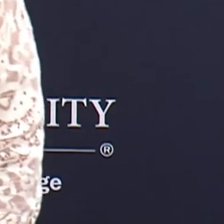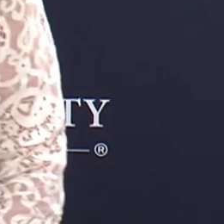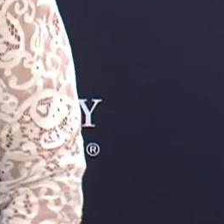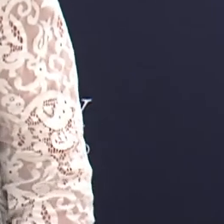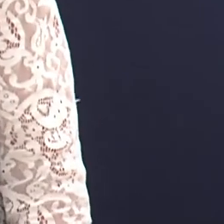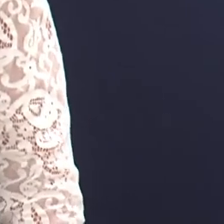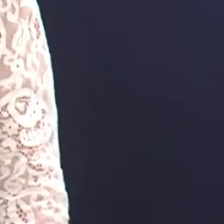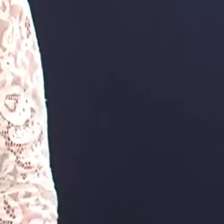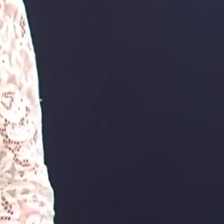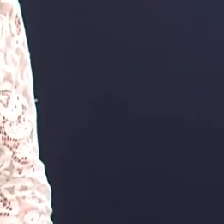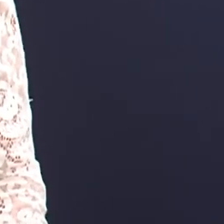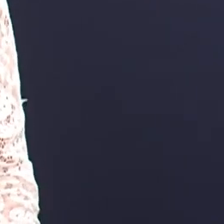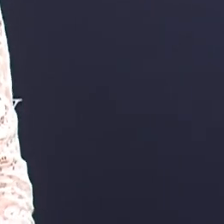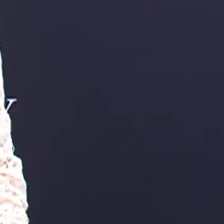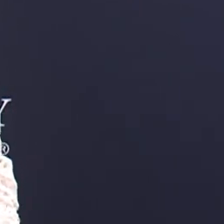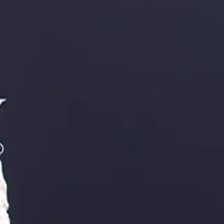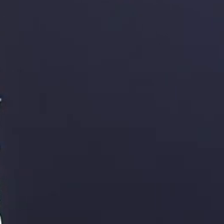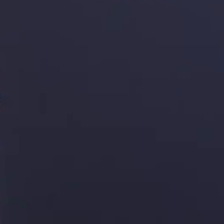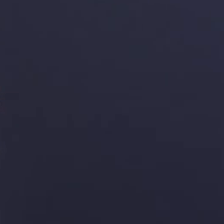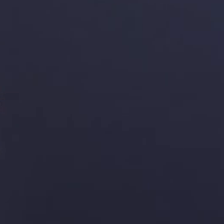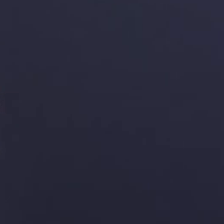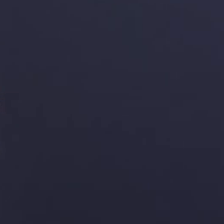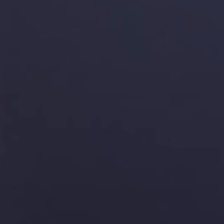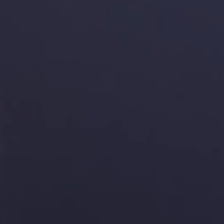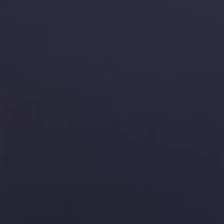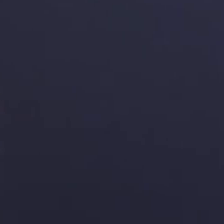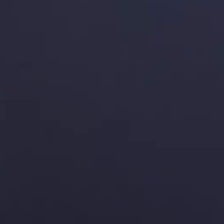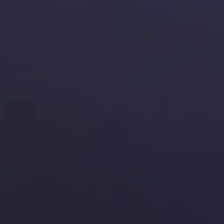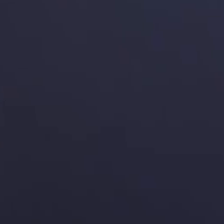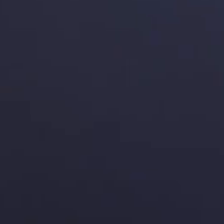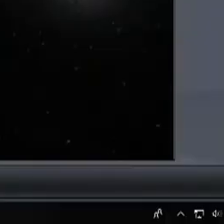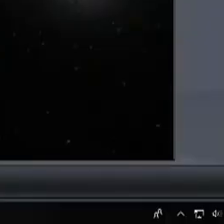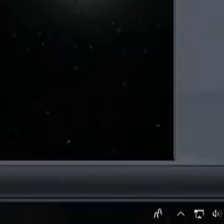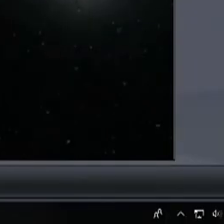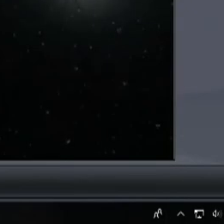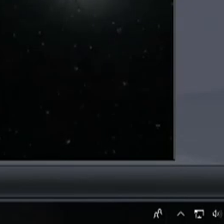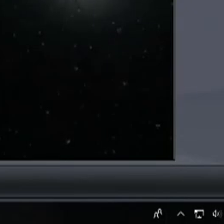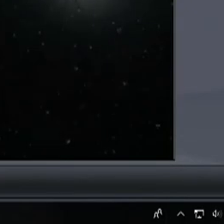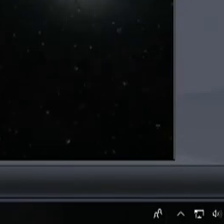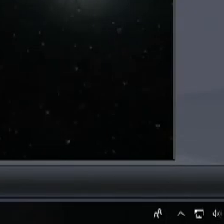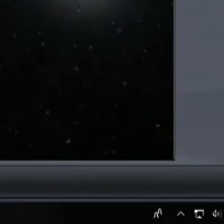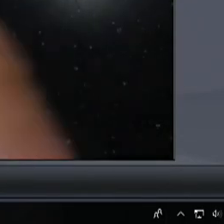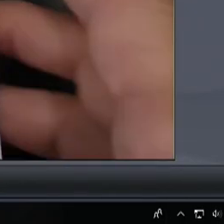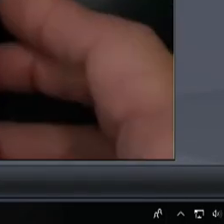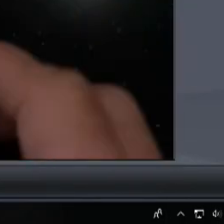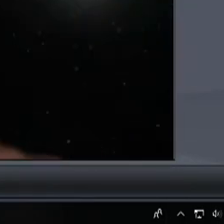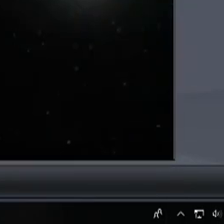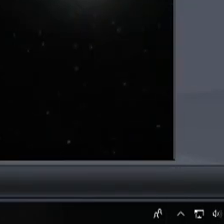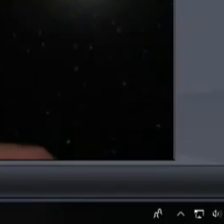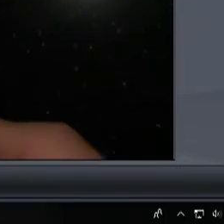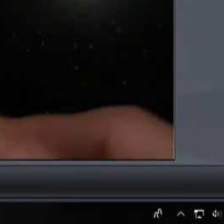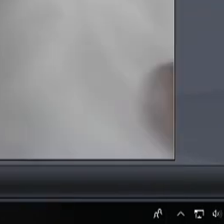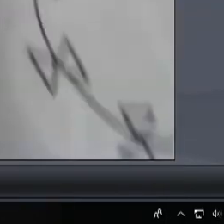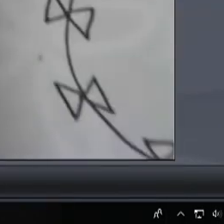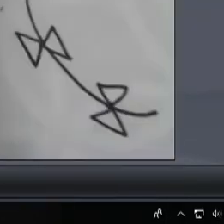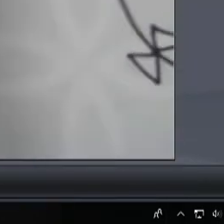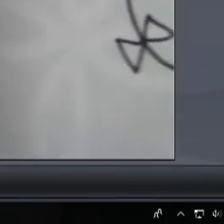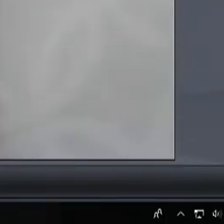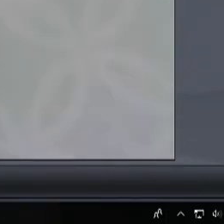Okay, if you would turn in this supplemental documents to page 113, I want you to add a letter